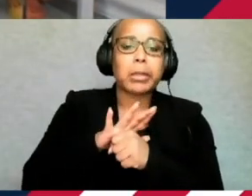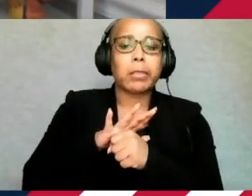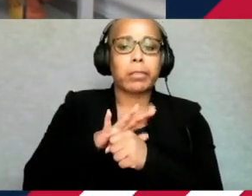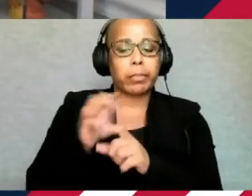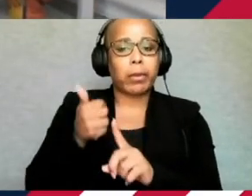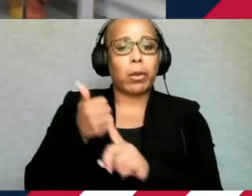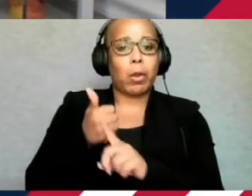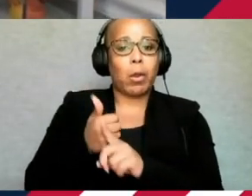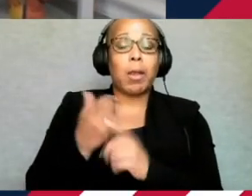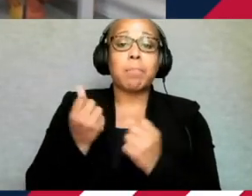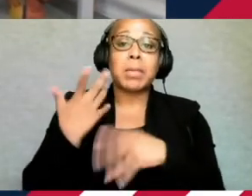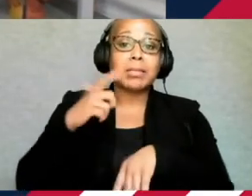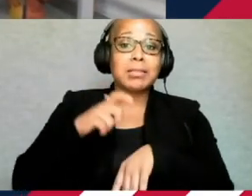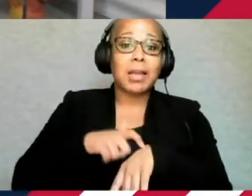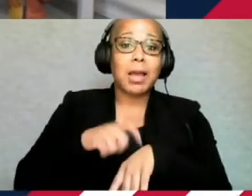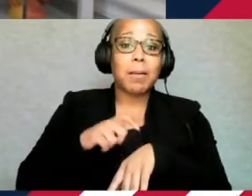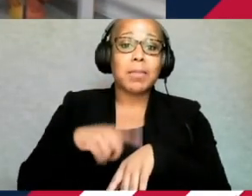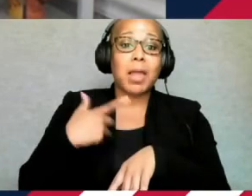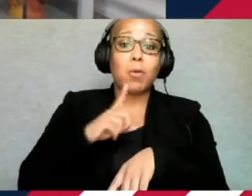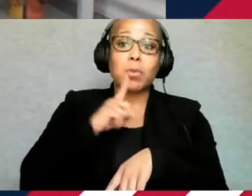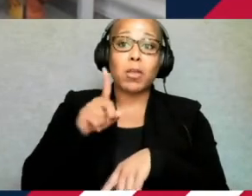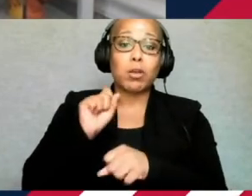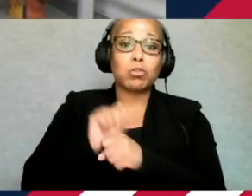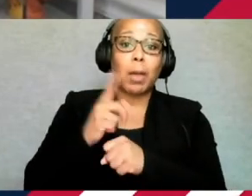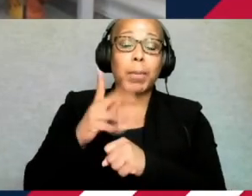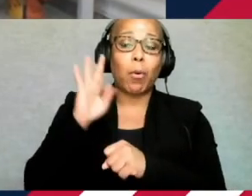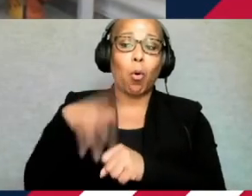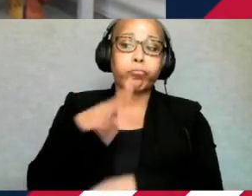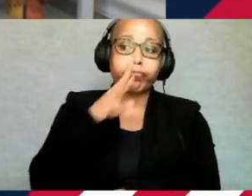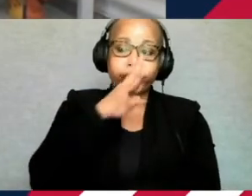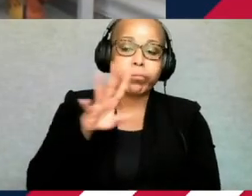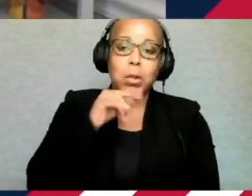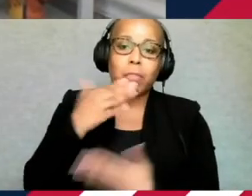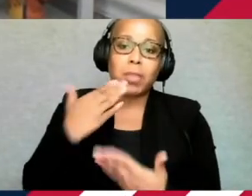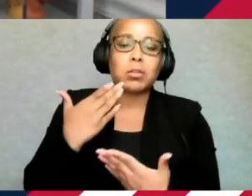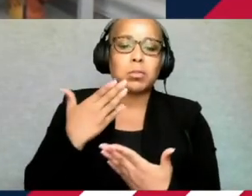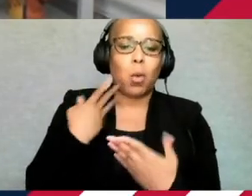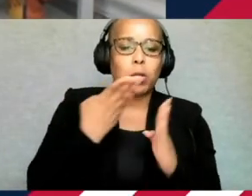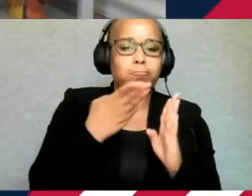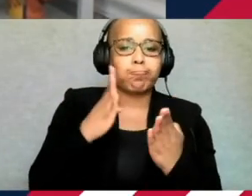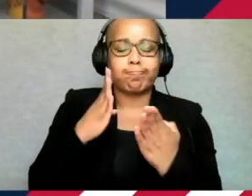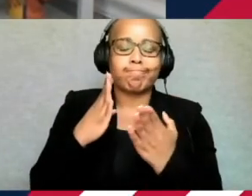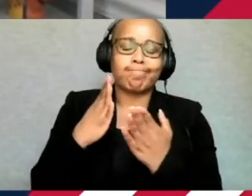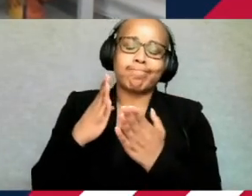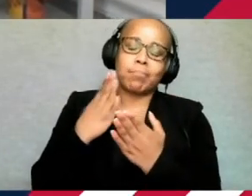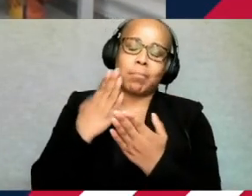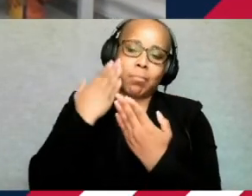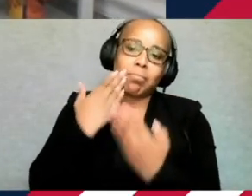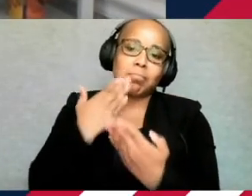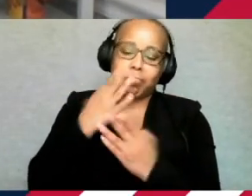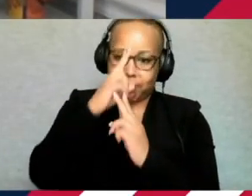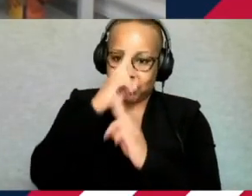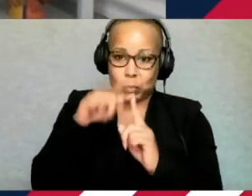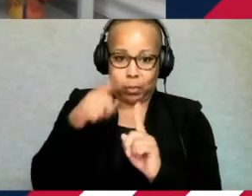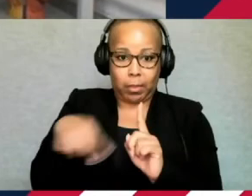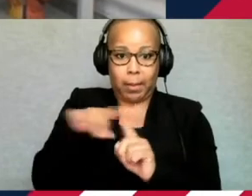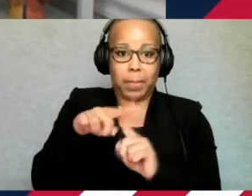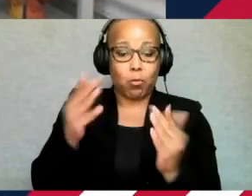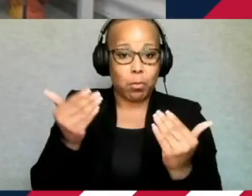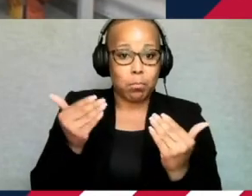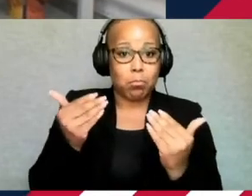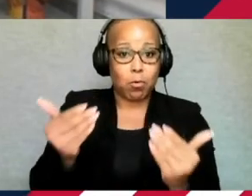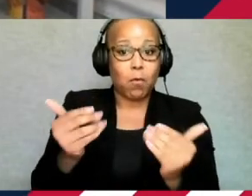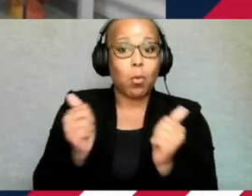frankly, many times how thankless their jobs are. So I would like to give them a round of applause as we move forward